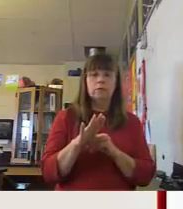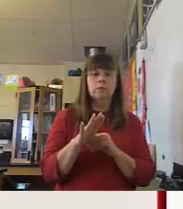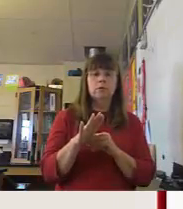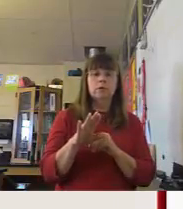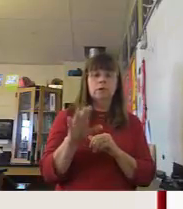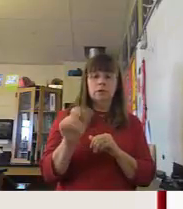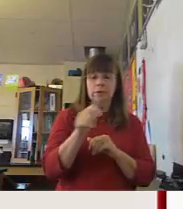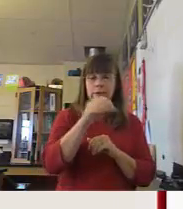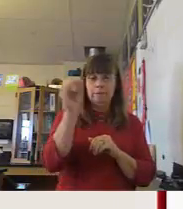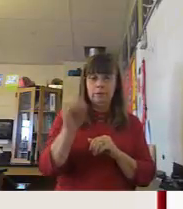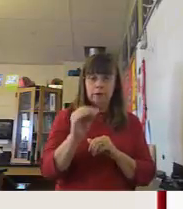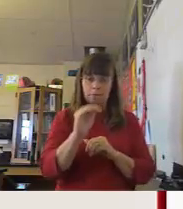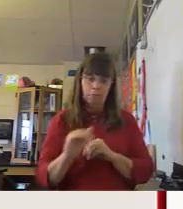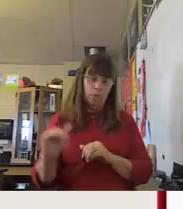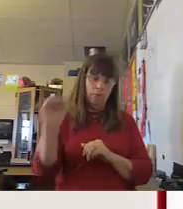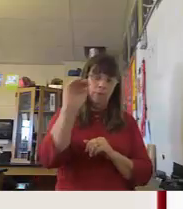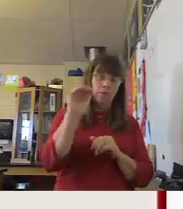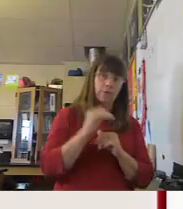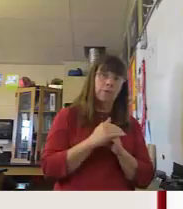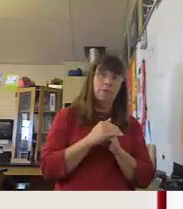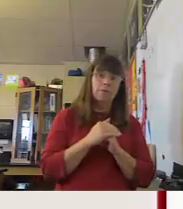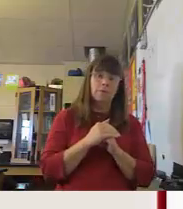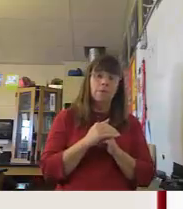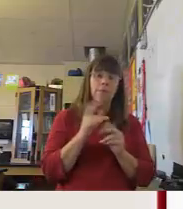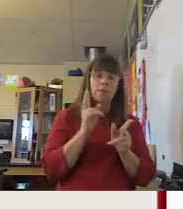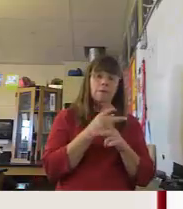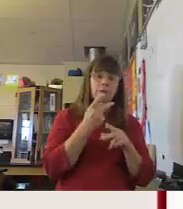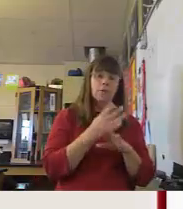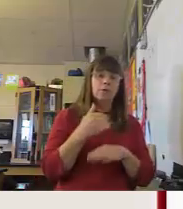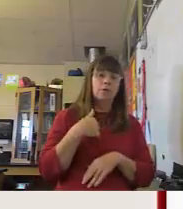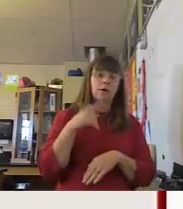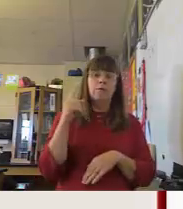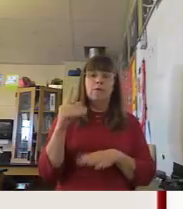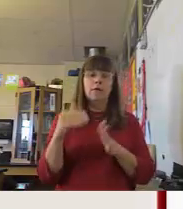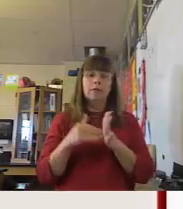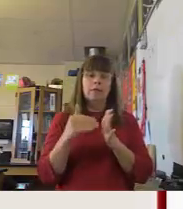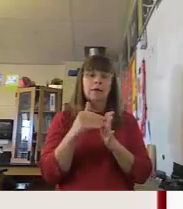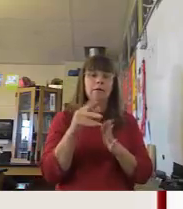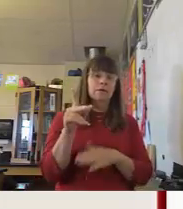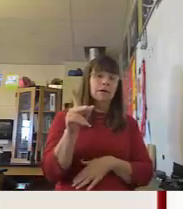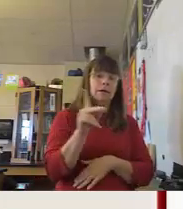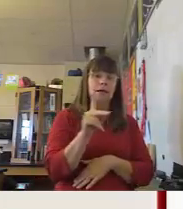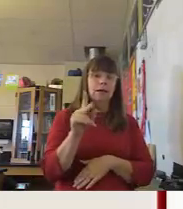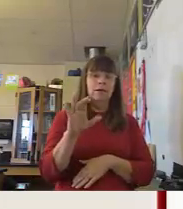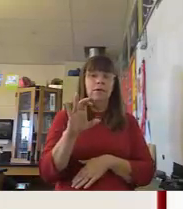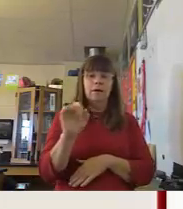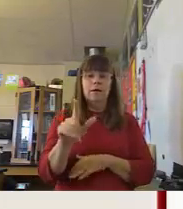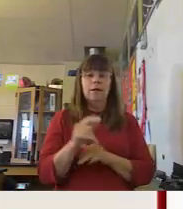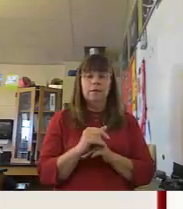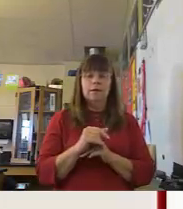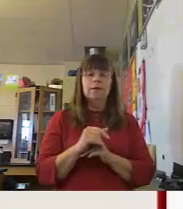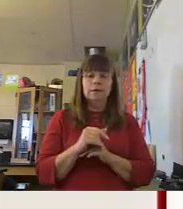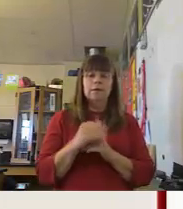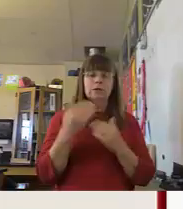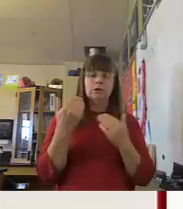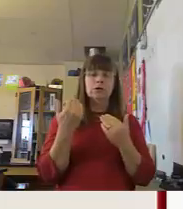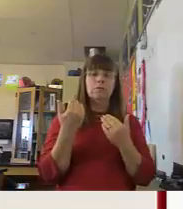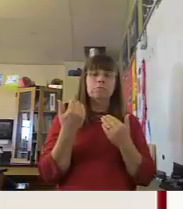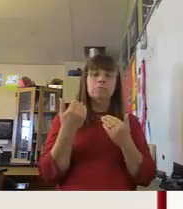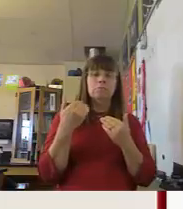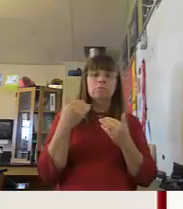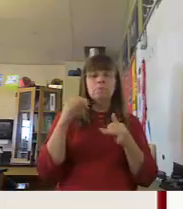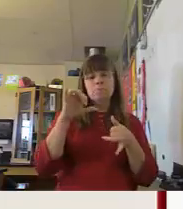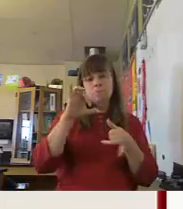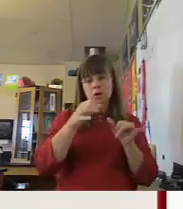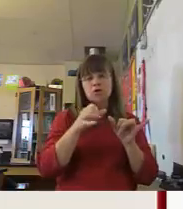10% moved up. So we start with the producers that have 1,000 kilocalories, and that's just a measurement of energy. So